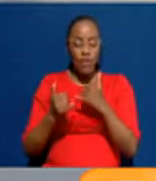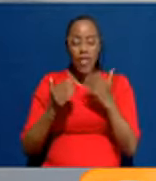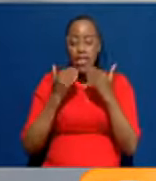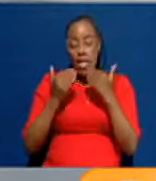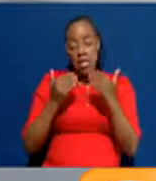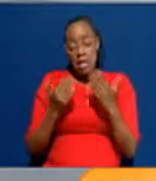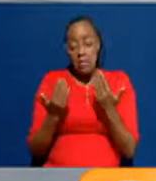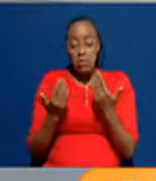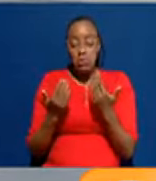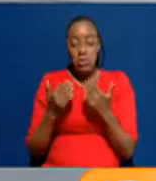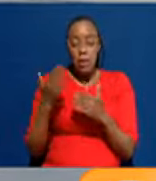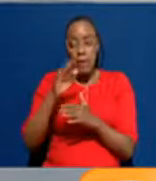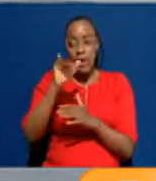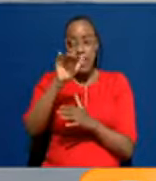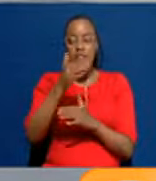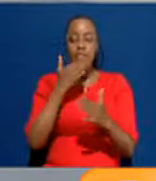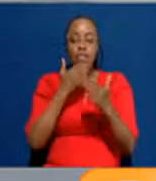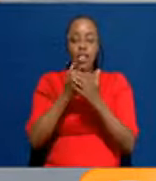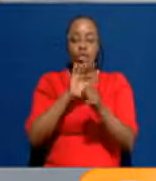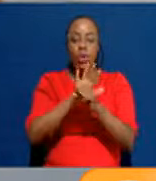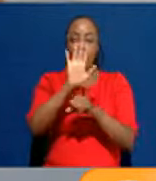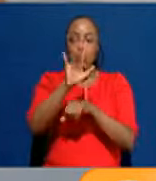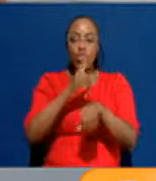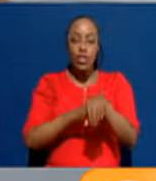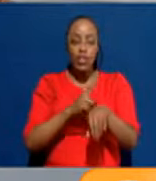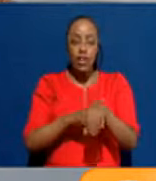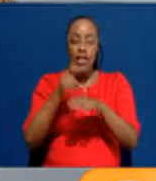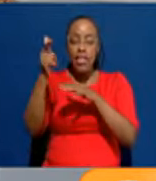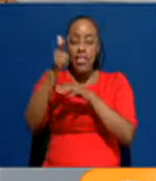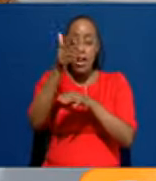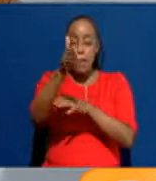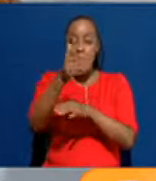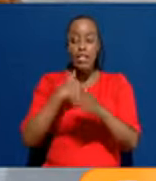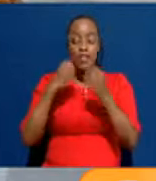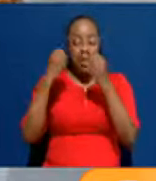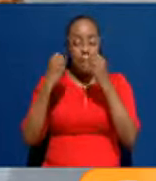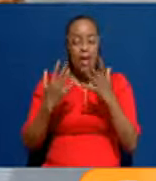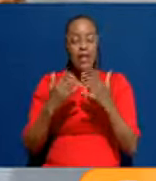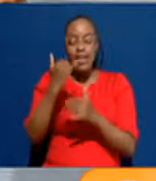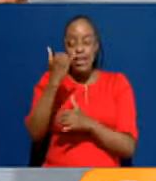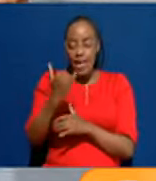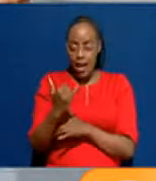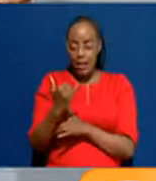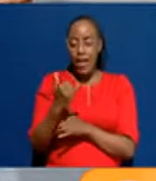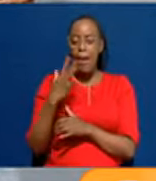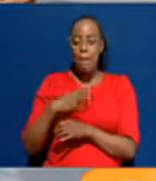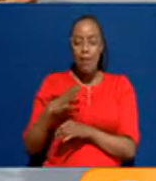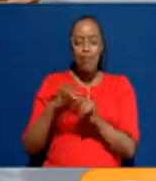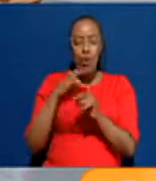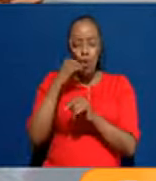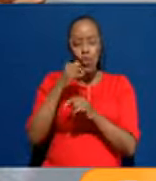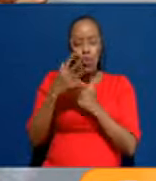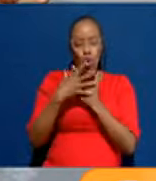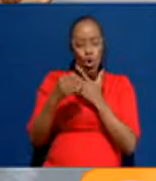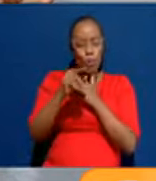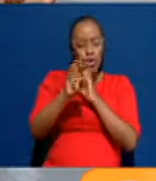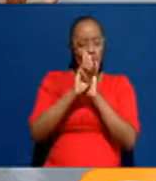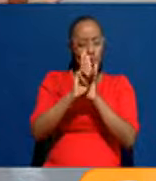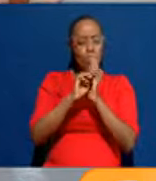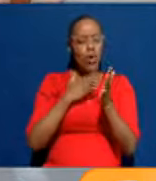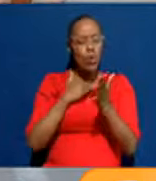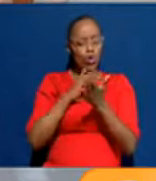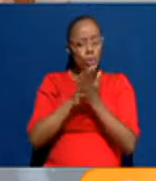in Citizen TV. Thank you so much for your time. Thank you. There's a camera over there. There's a lot of young Faiths looking at you right now. Yeah. They want to be